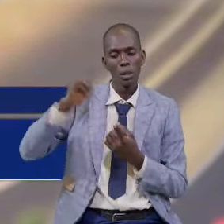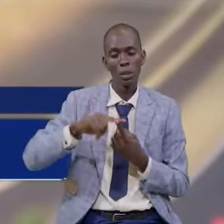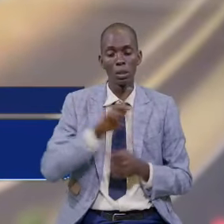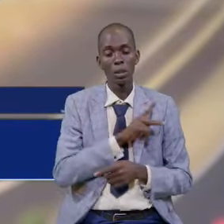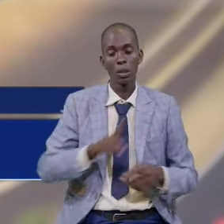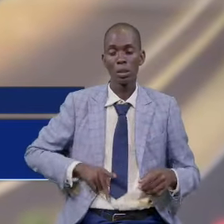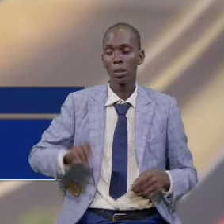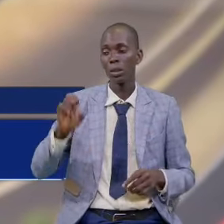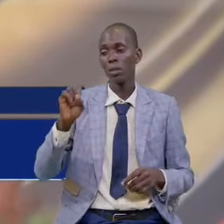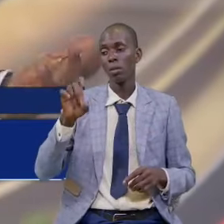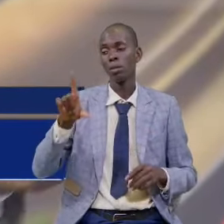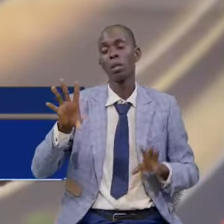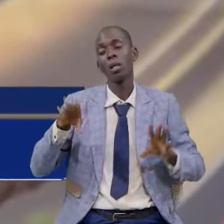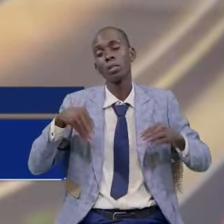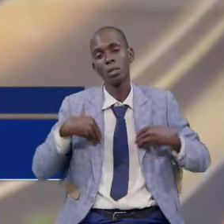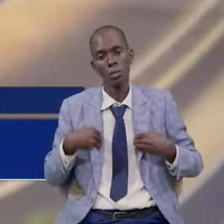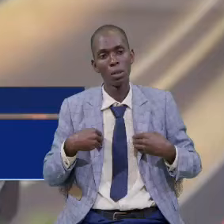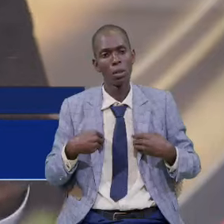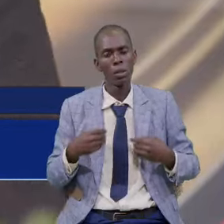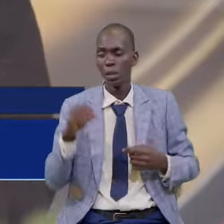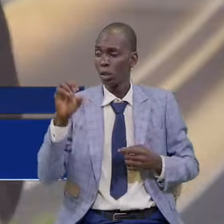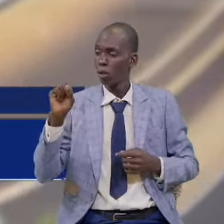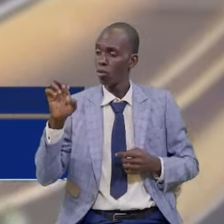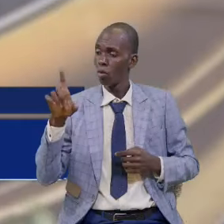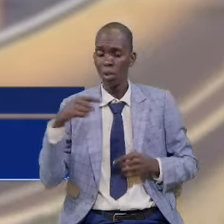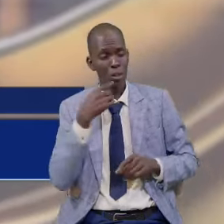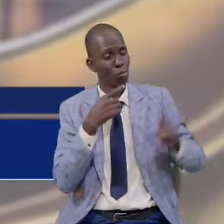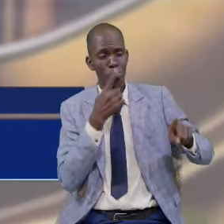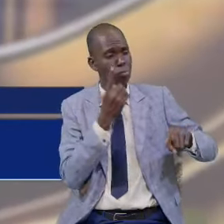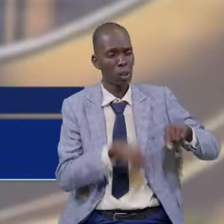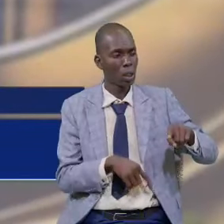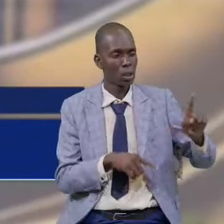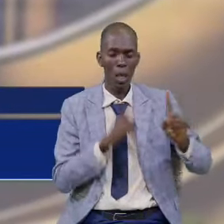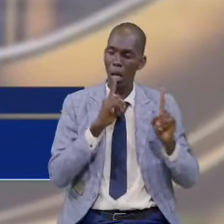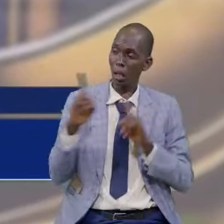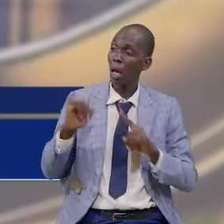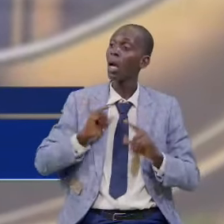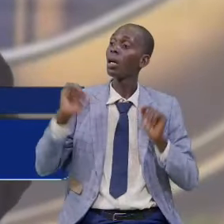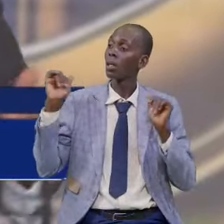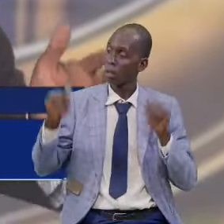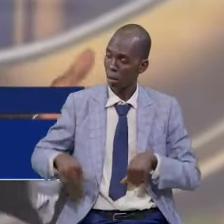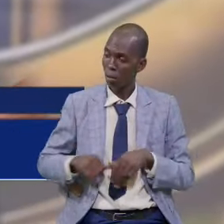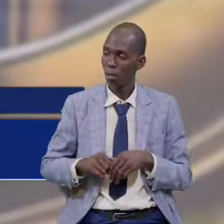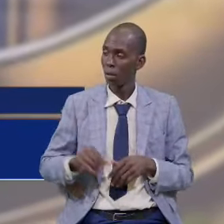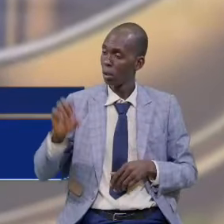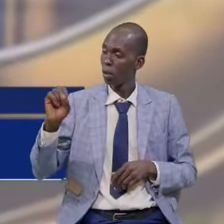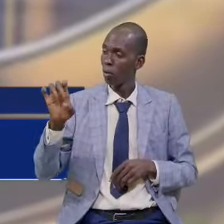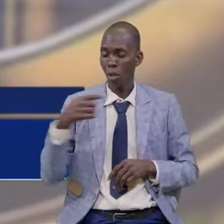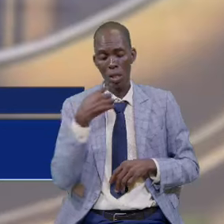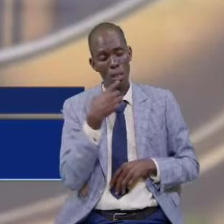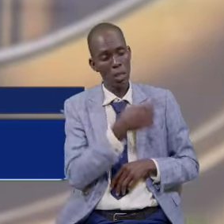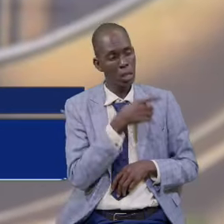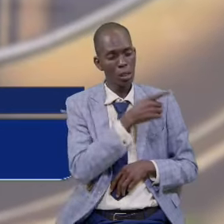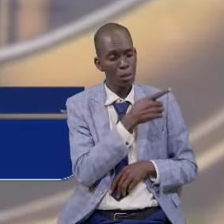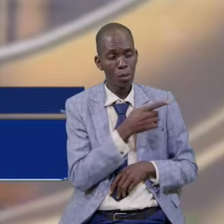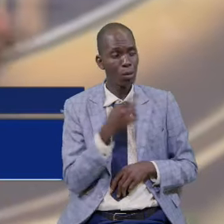can. Saul said, the man is bigger, higher, greater than you are. He